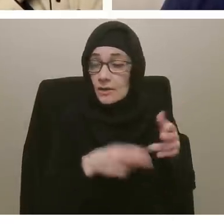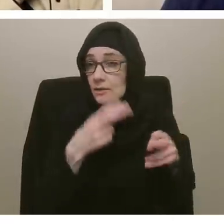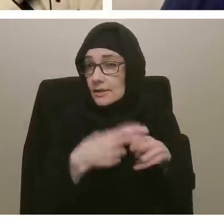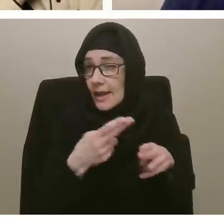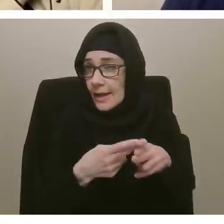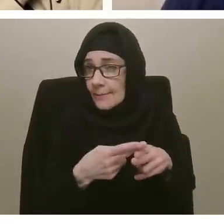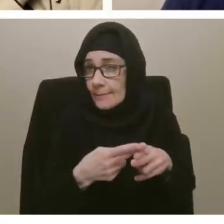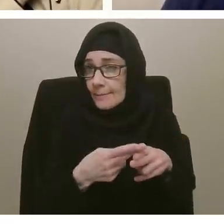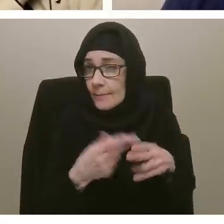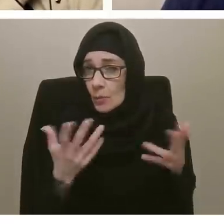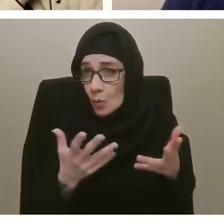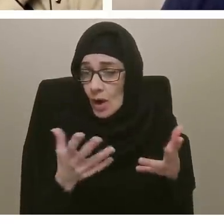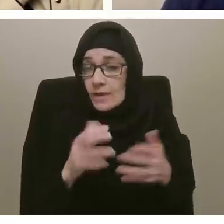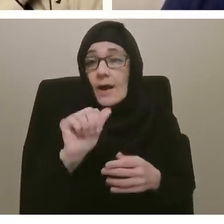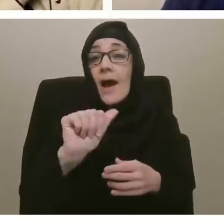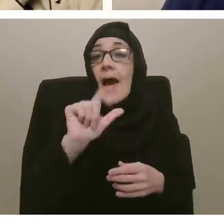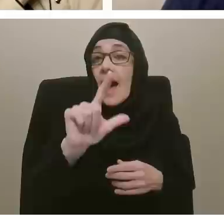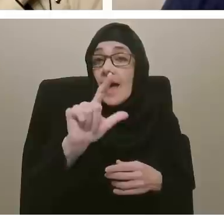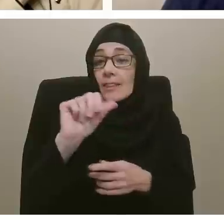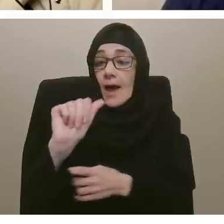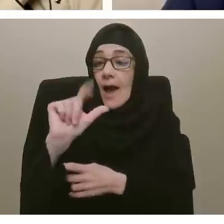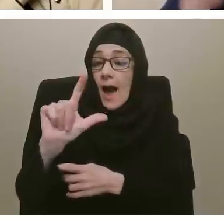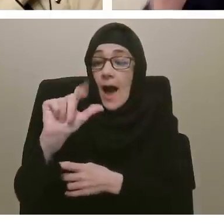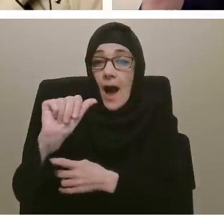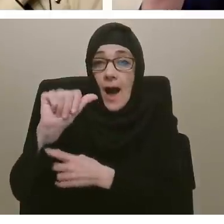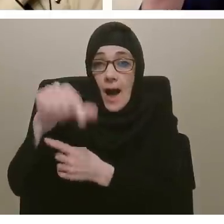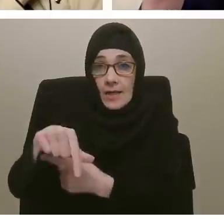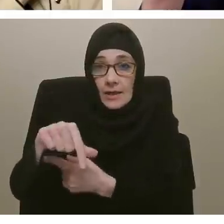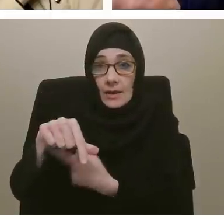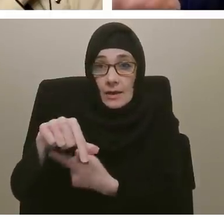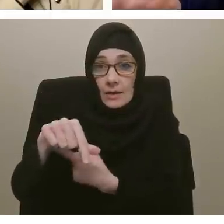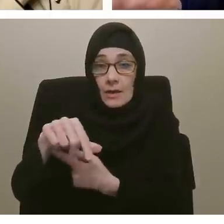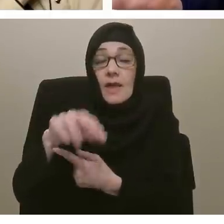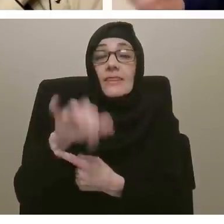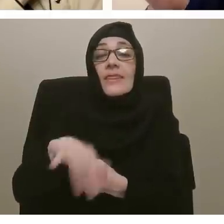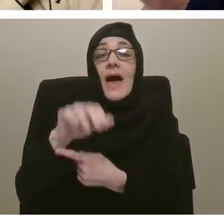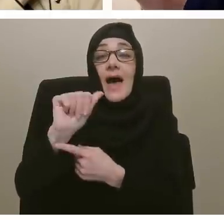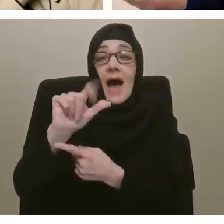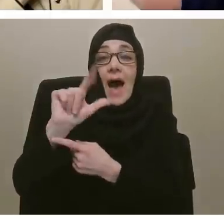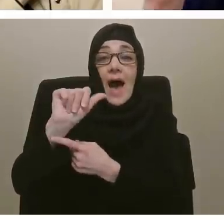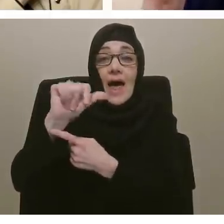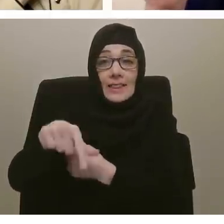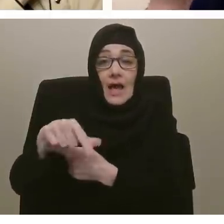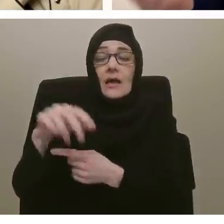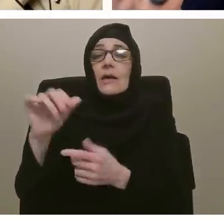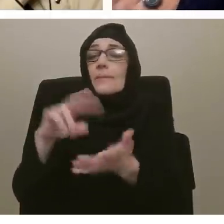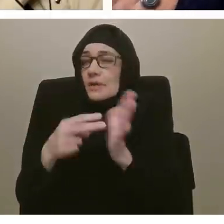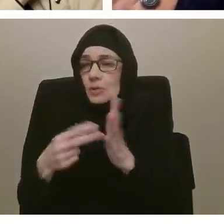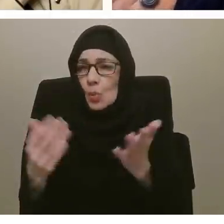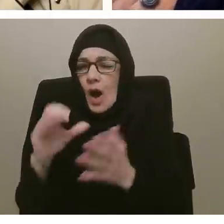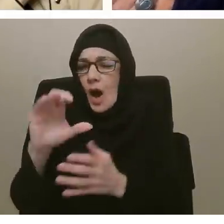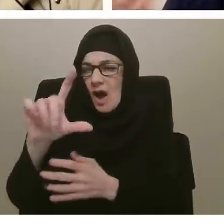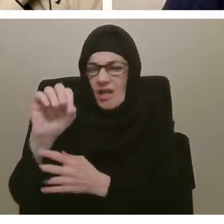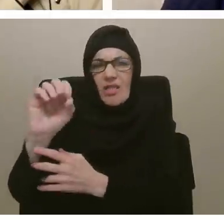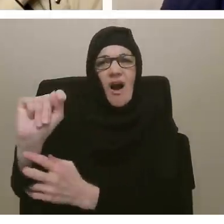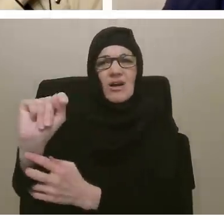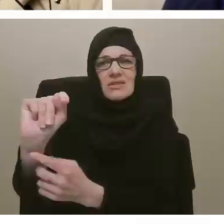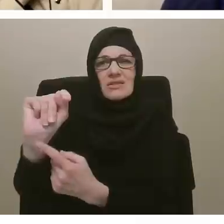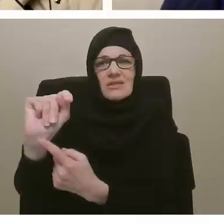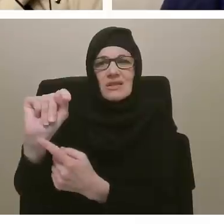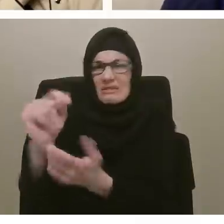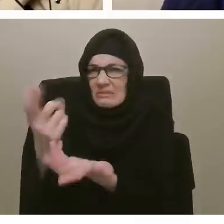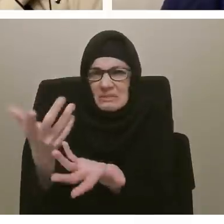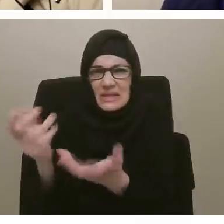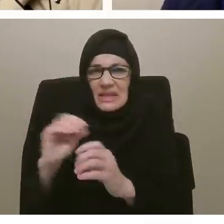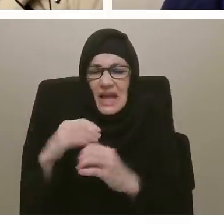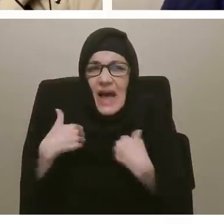the Quran? Al-Alaq. Al-Alaq is a clot. Lifeless. It's a clot. How do you bring life